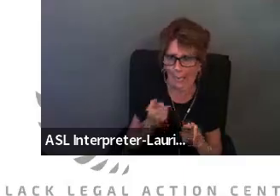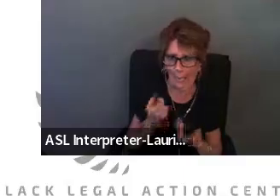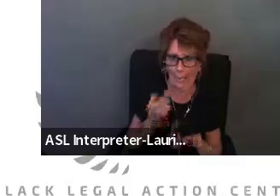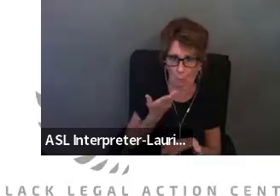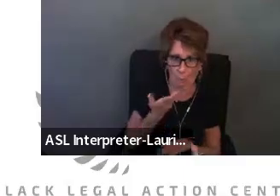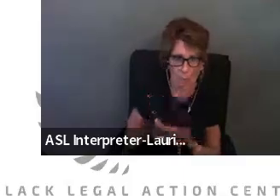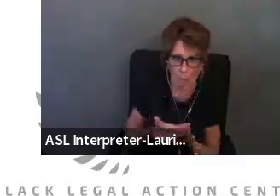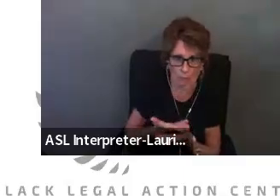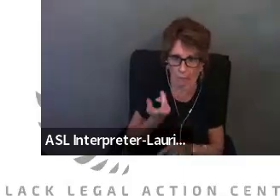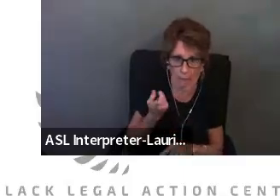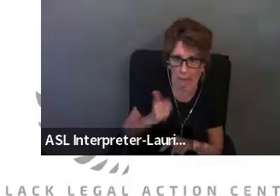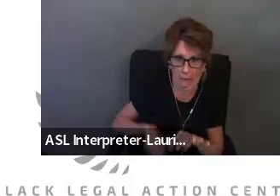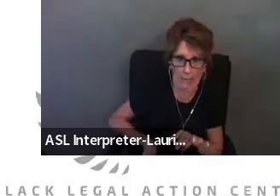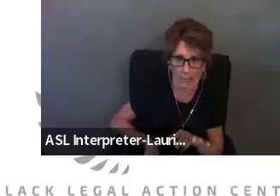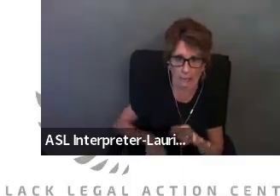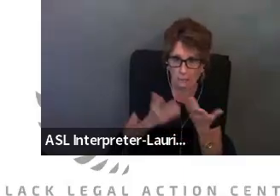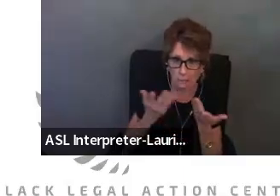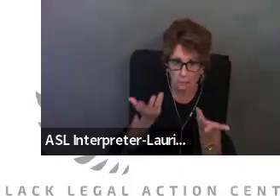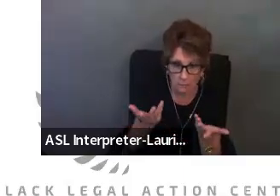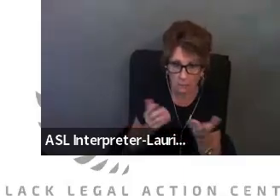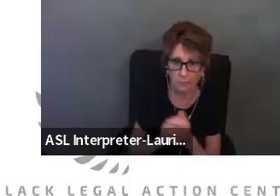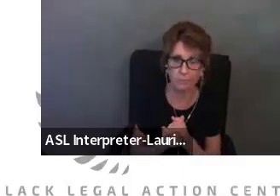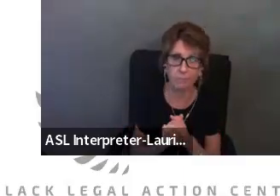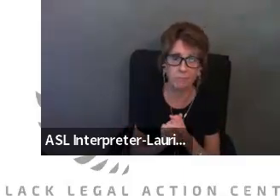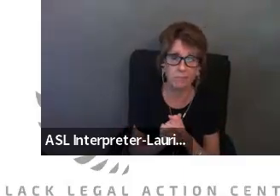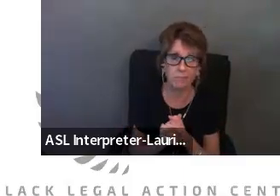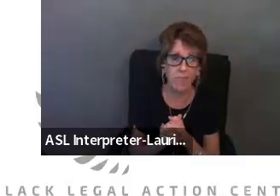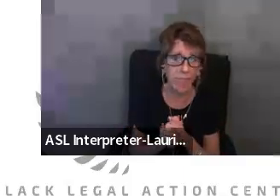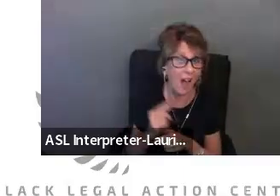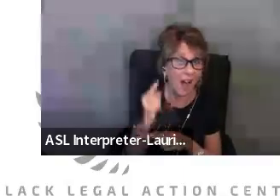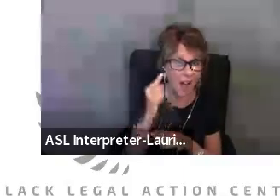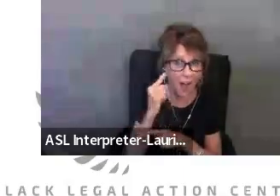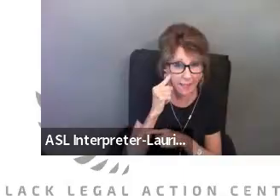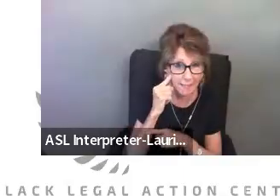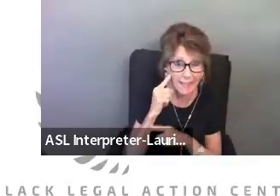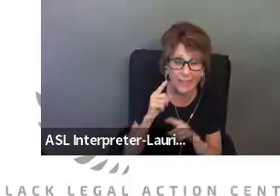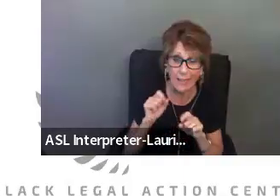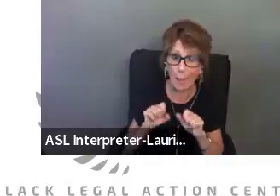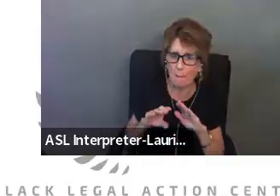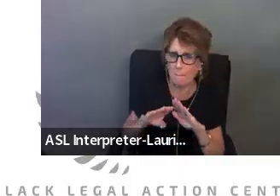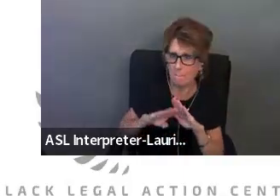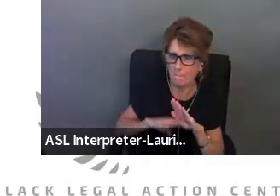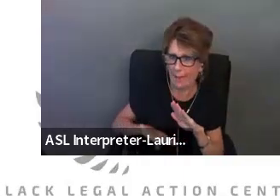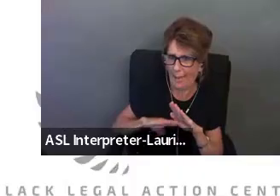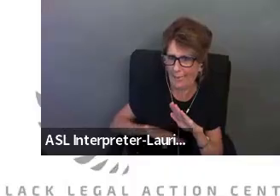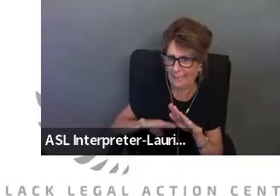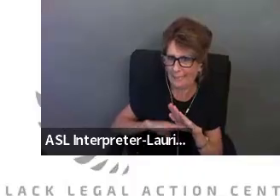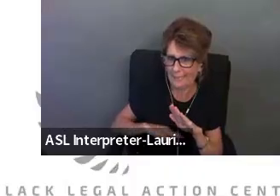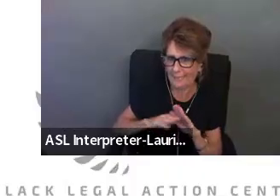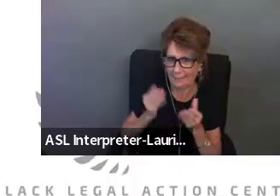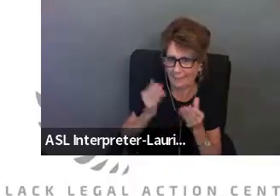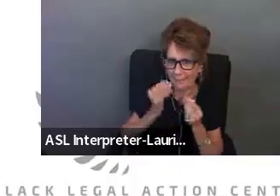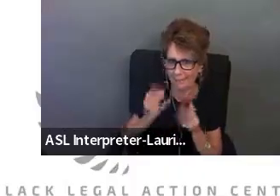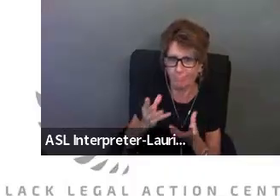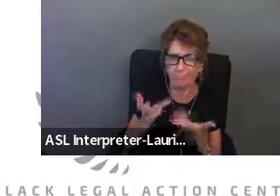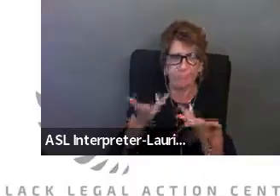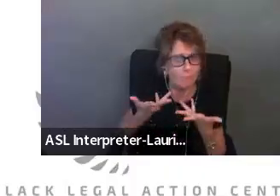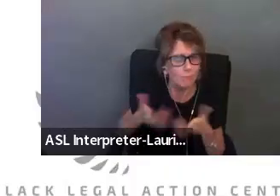So I believe that takes us to through the basics of the